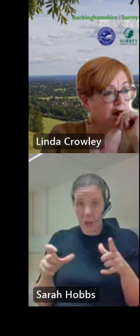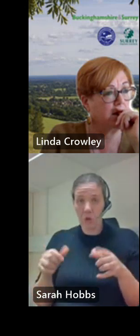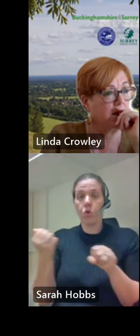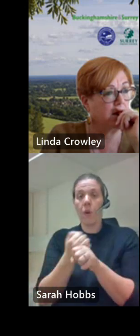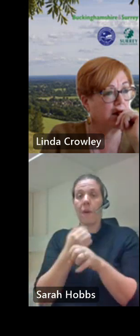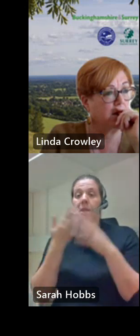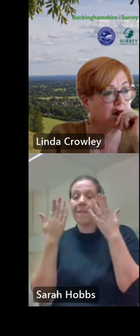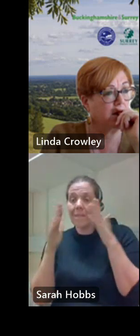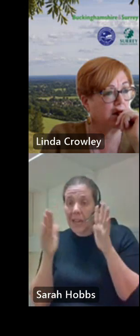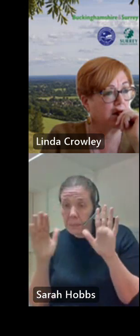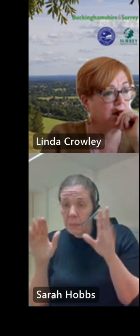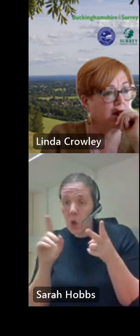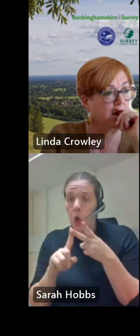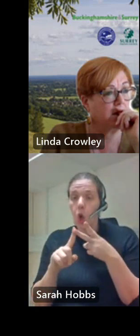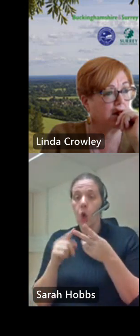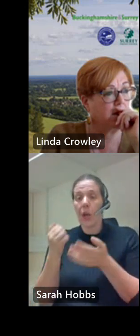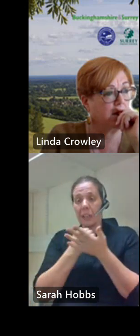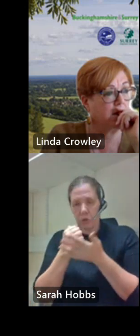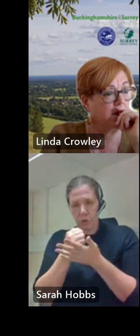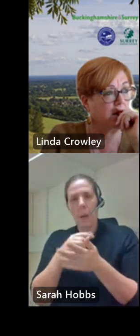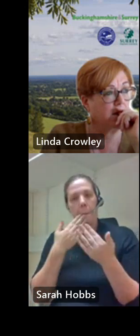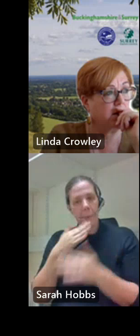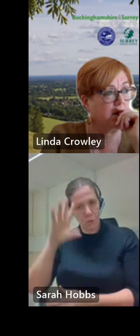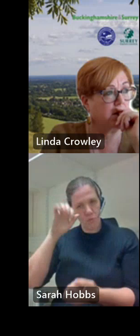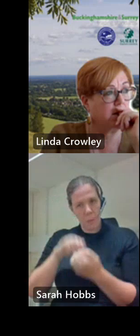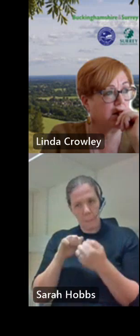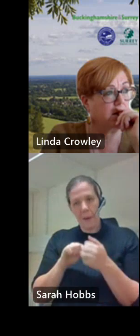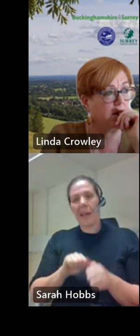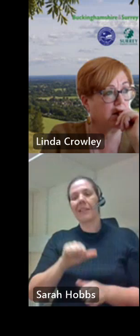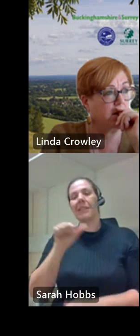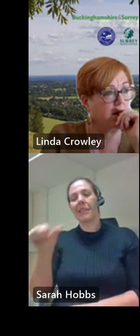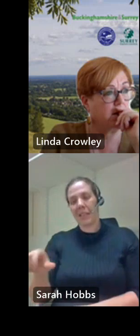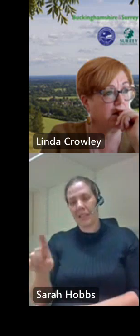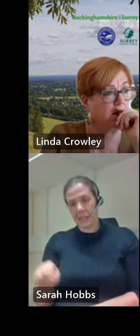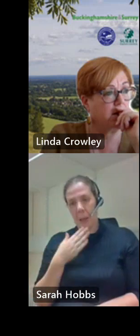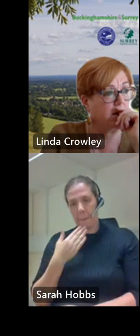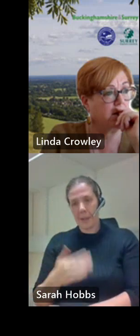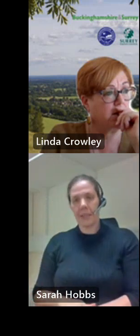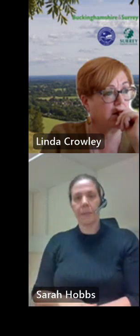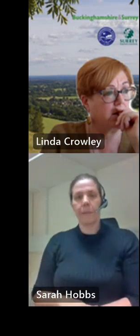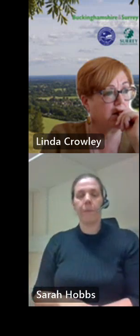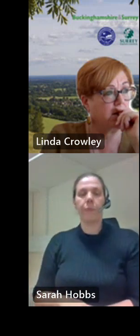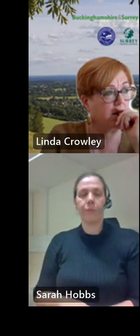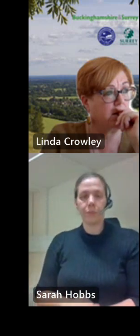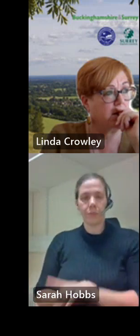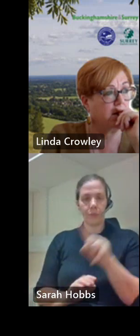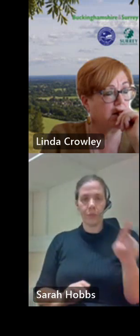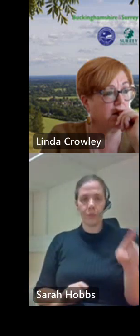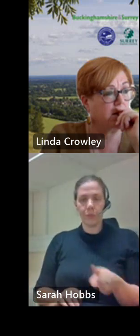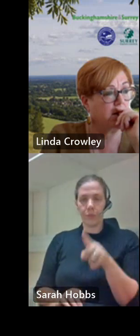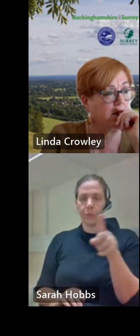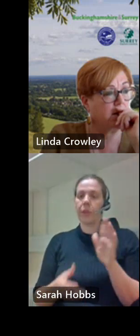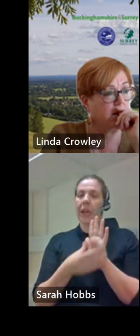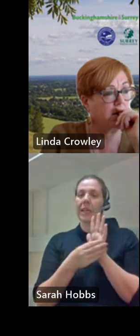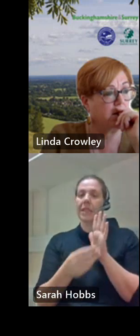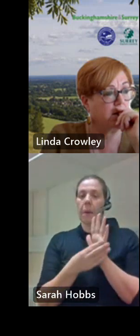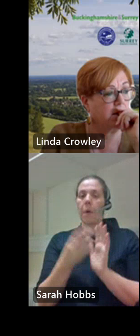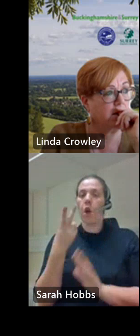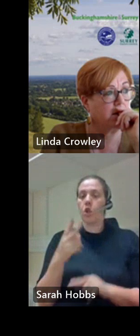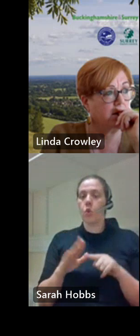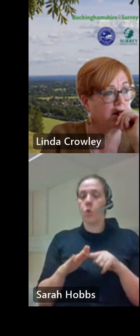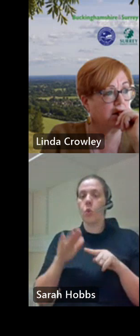accounts as well. So please bear that in mind. Next slide, please. Okay, these are examples of two-step